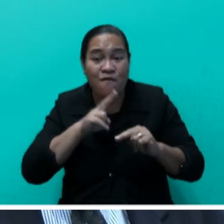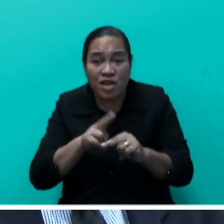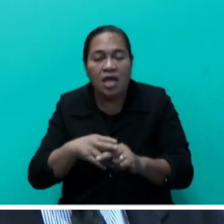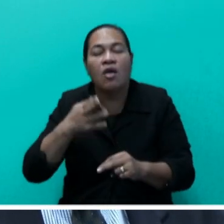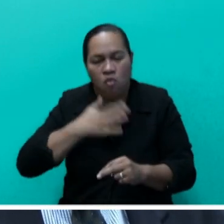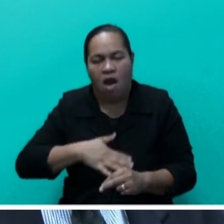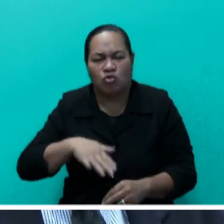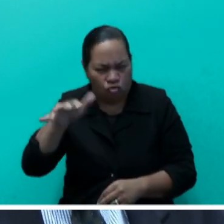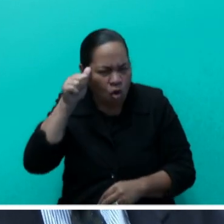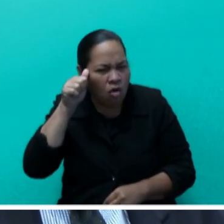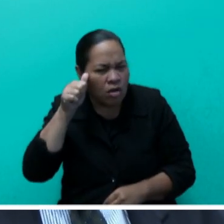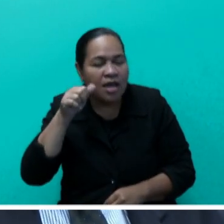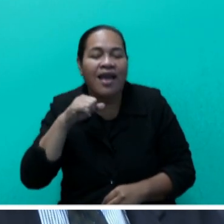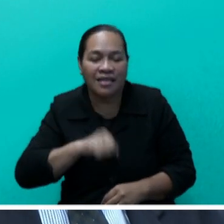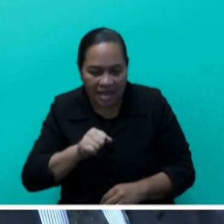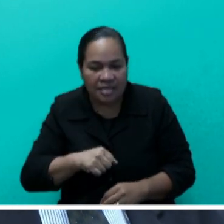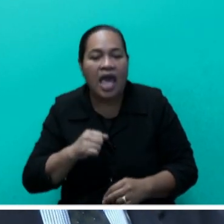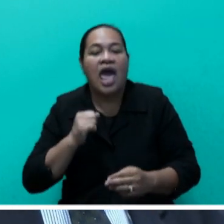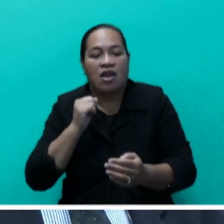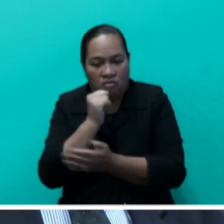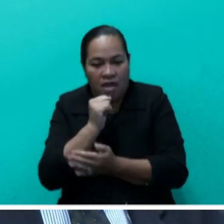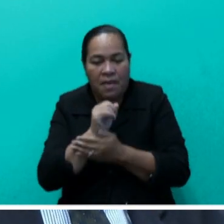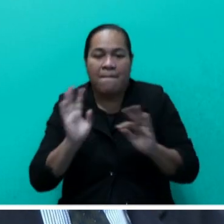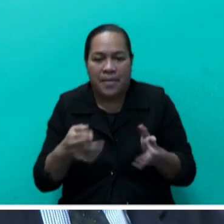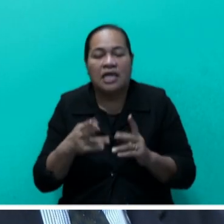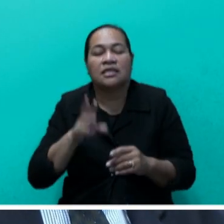this, and our rugby players deserve